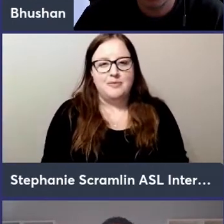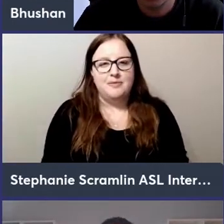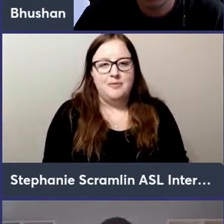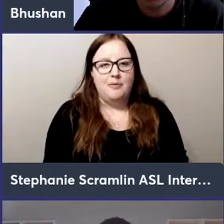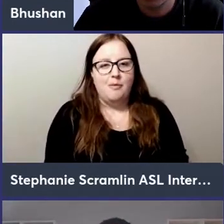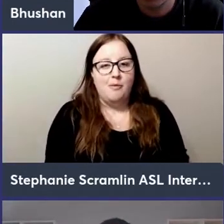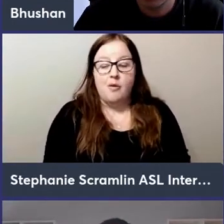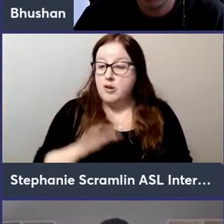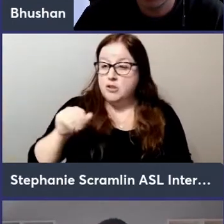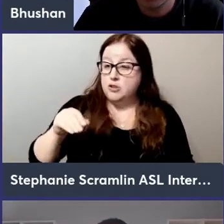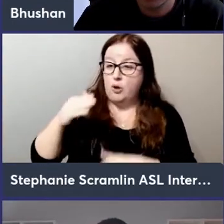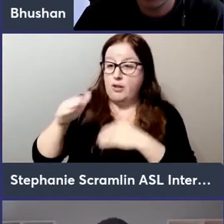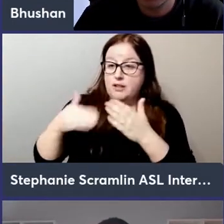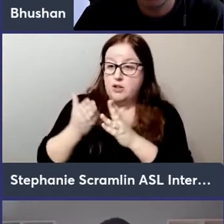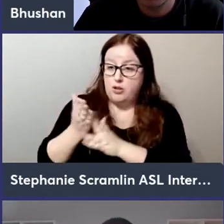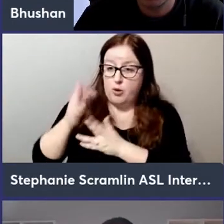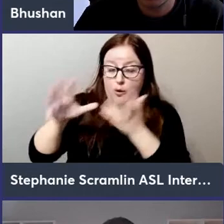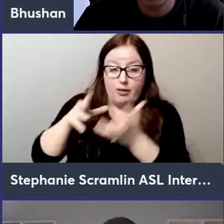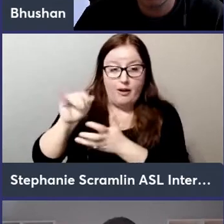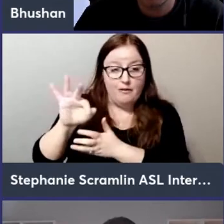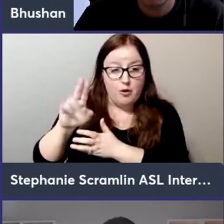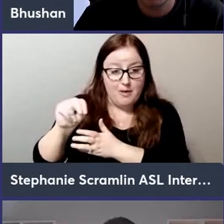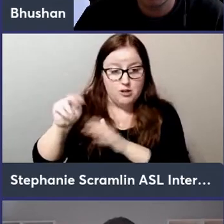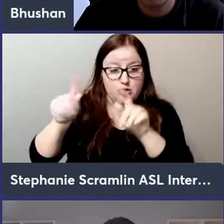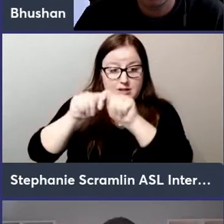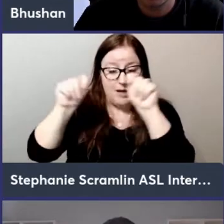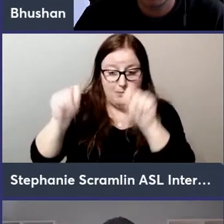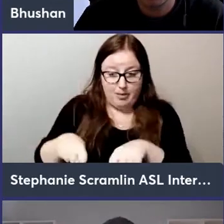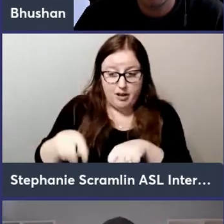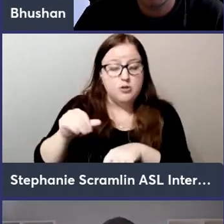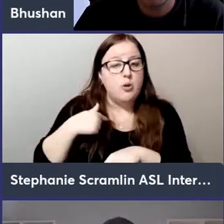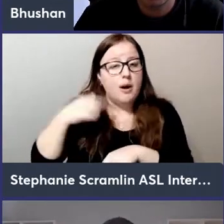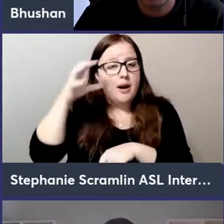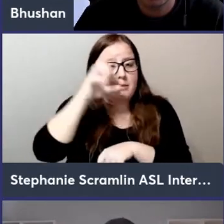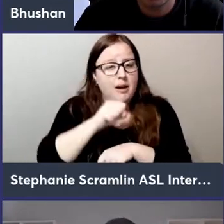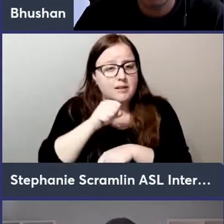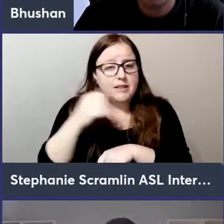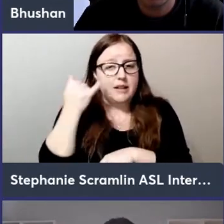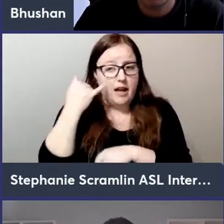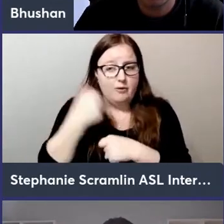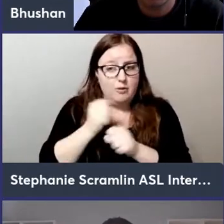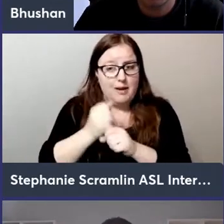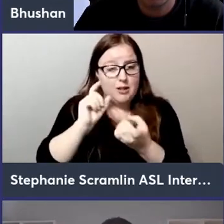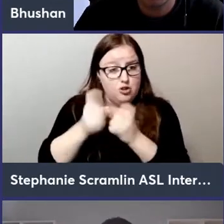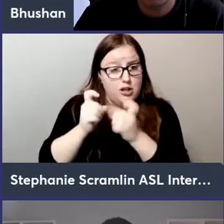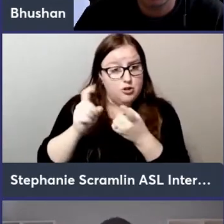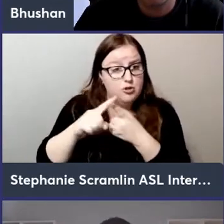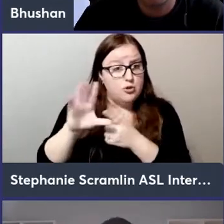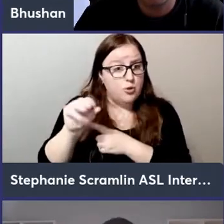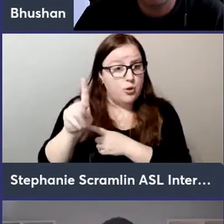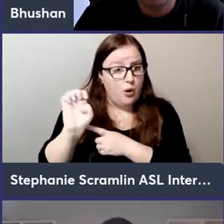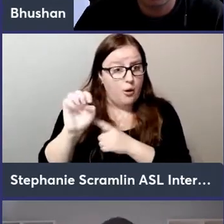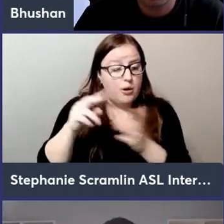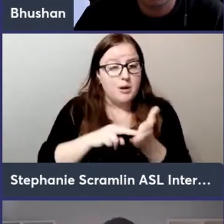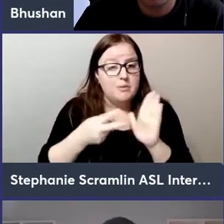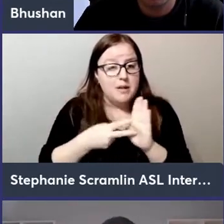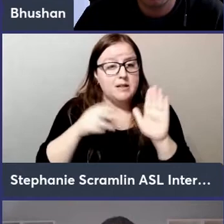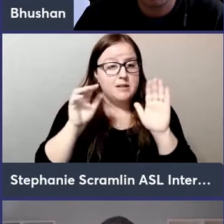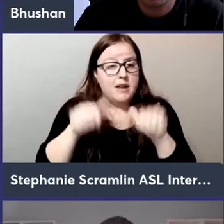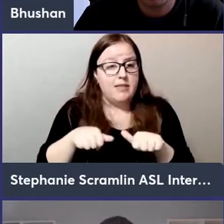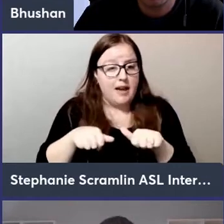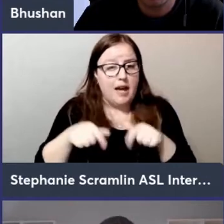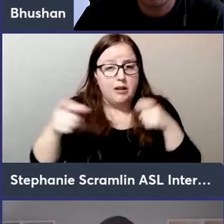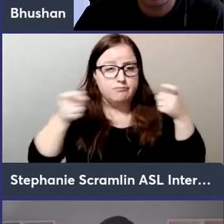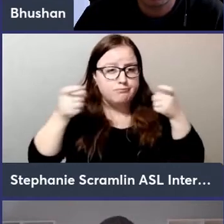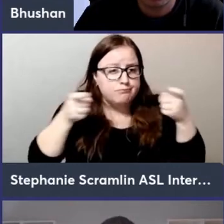So it's all done through a CloudFormation template. So infrastructure is code. So I'm guessing if someone were to make changes to the code, they can version control that